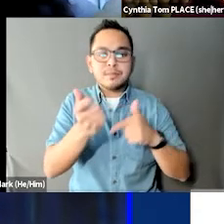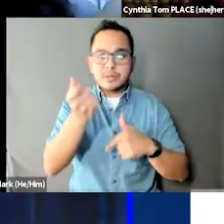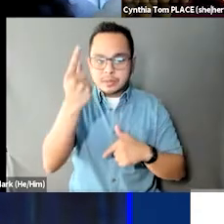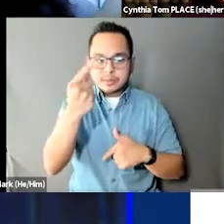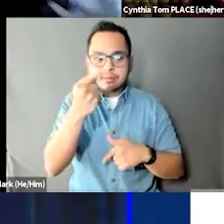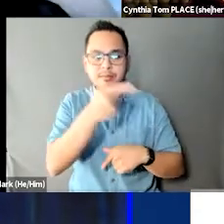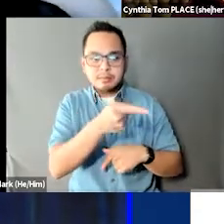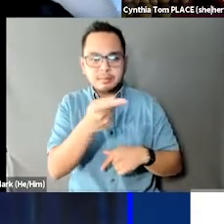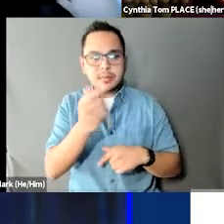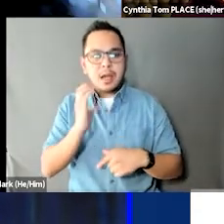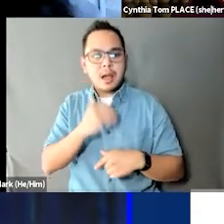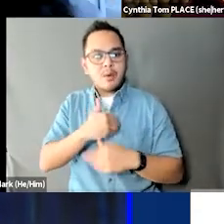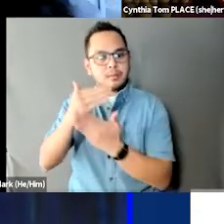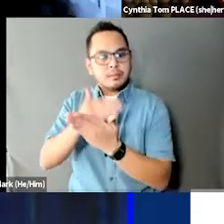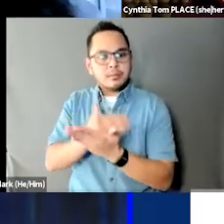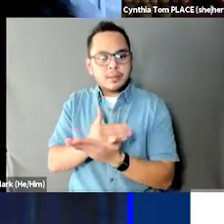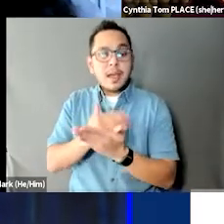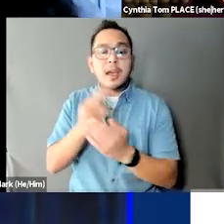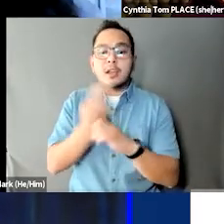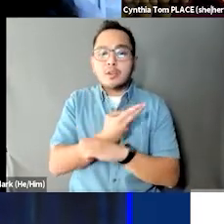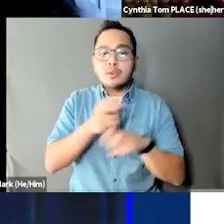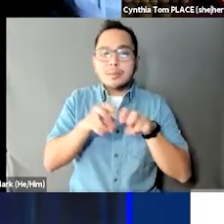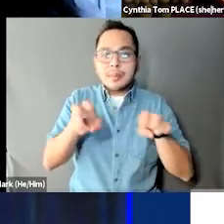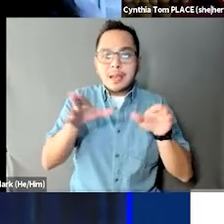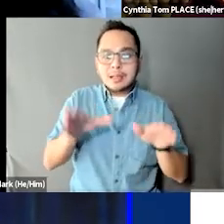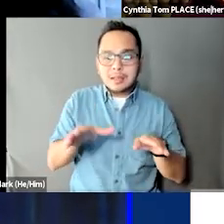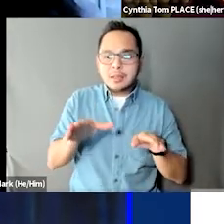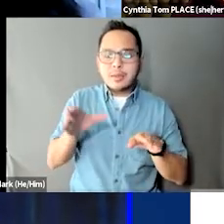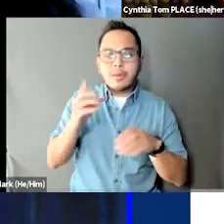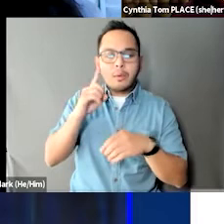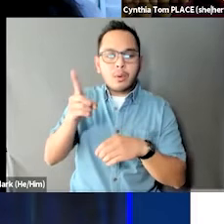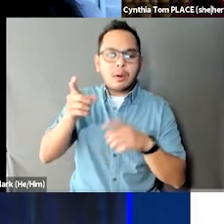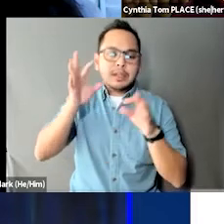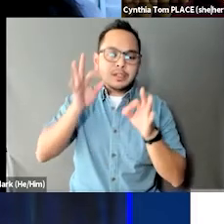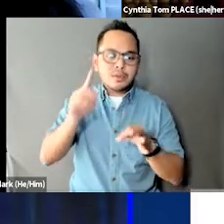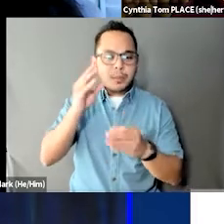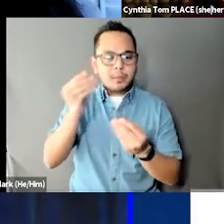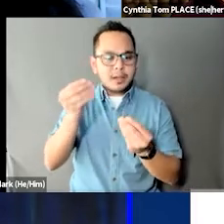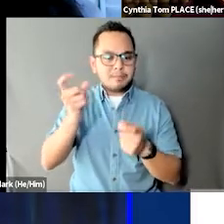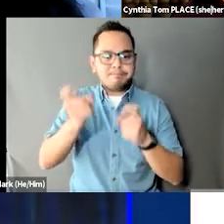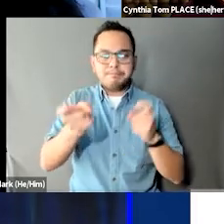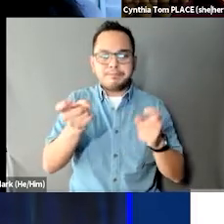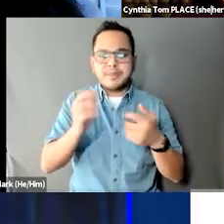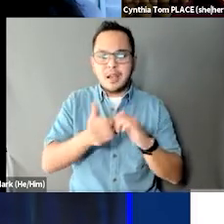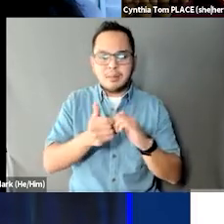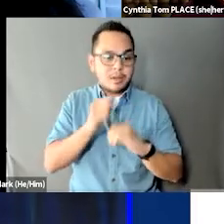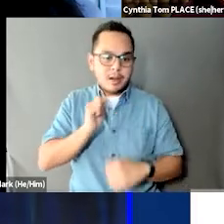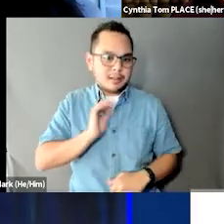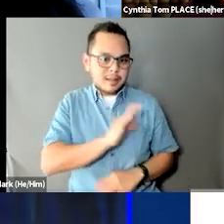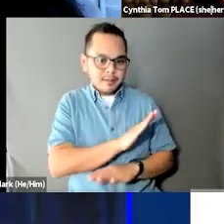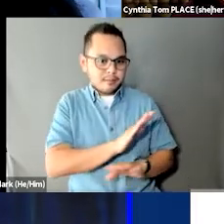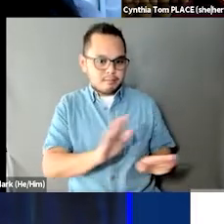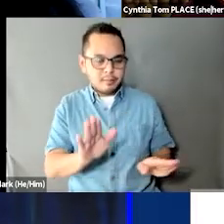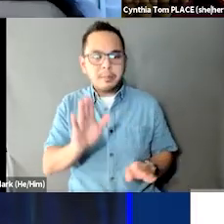criteria. And we use panelists to make our funding decisions, which is rather unique. So funding decisions aren't made by staff, they're made